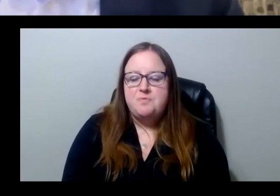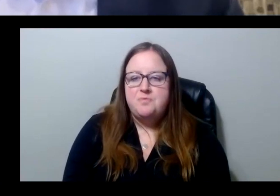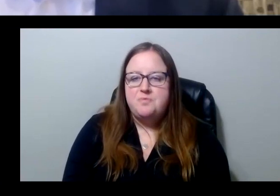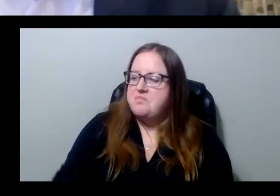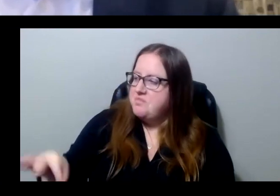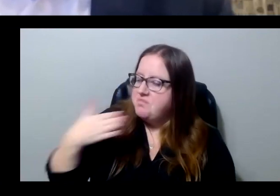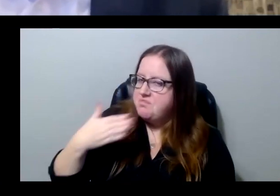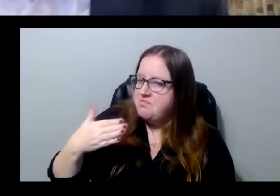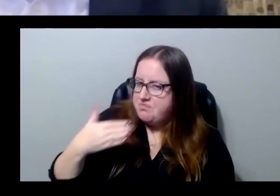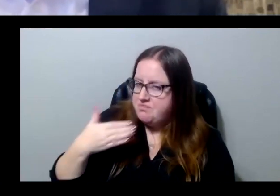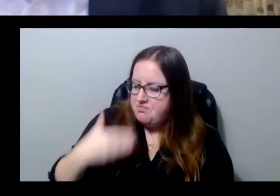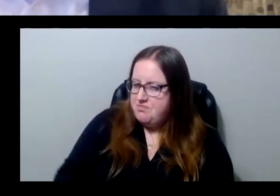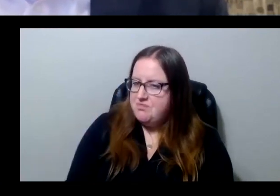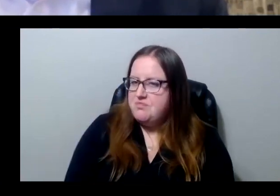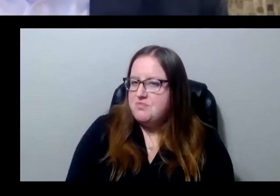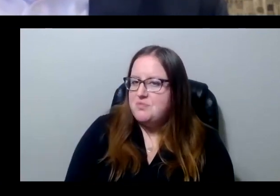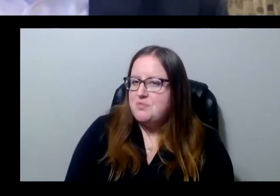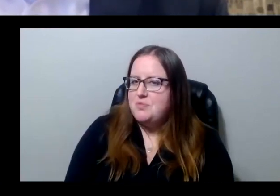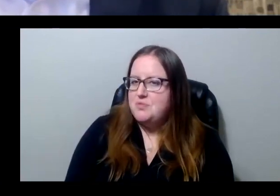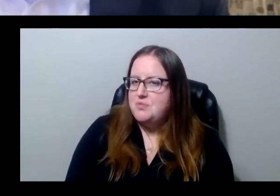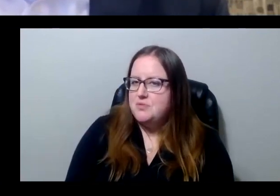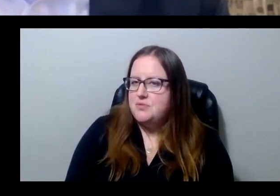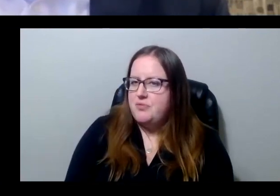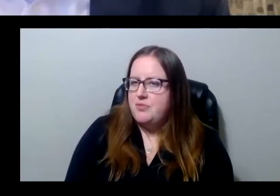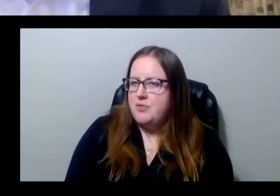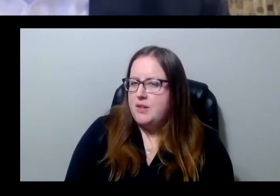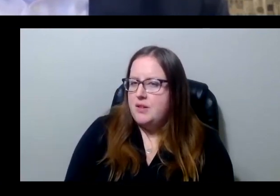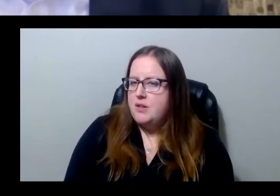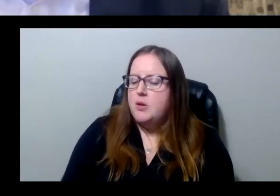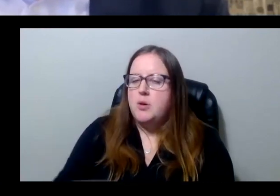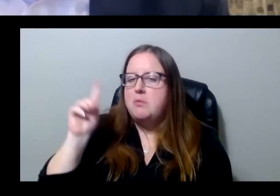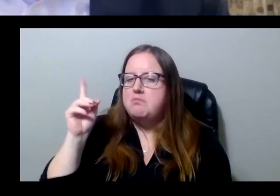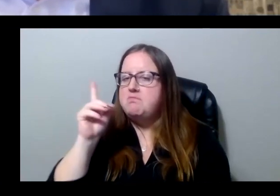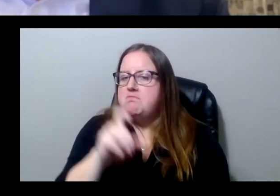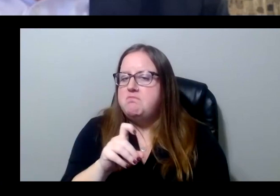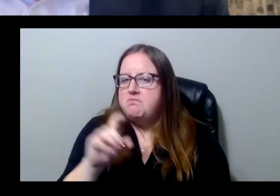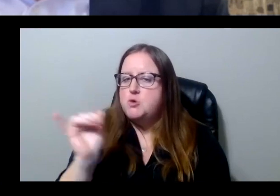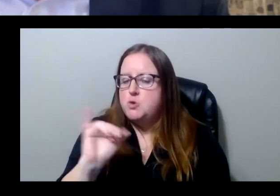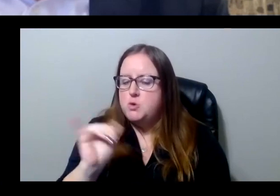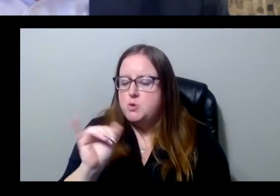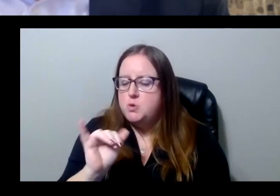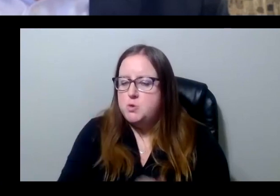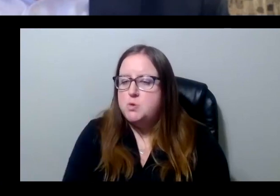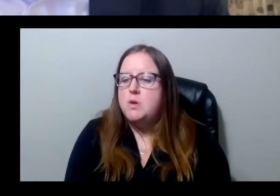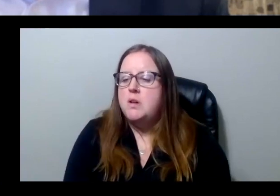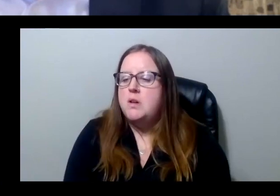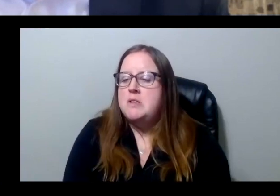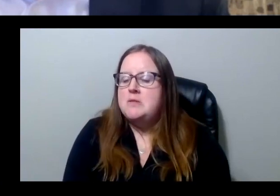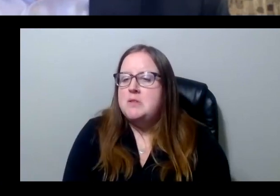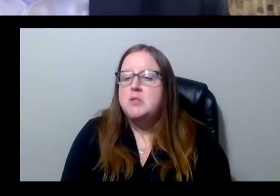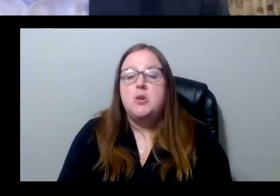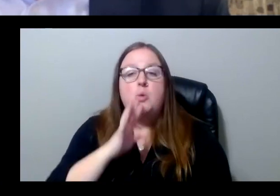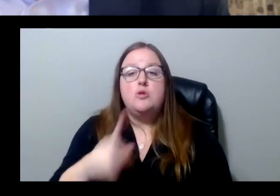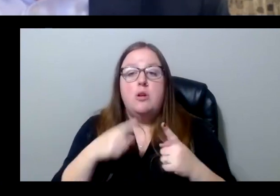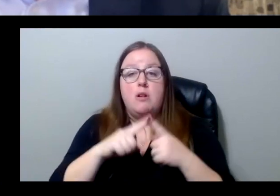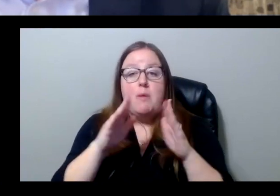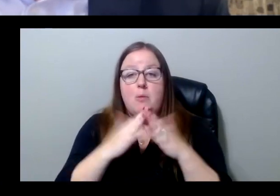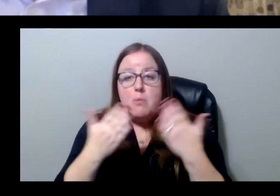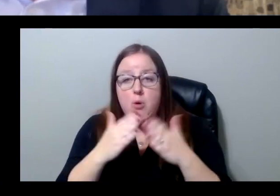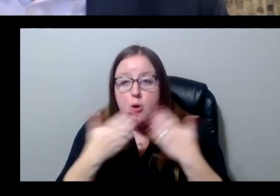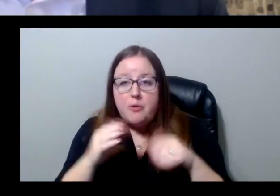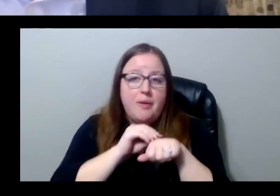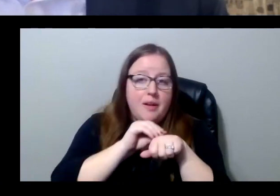and there's a large Bosnian community, and I know people there. They went because other relatives were there, and there's a